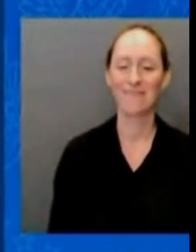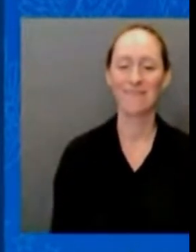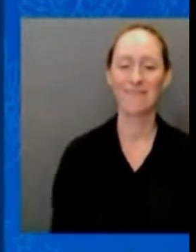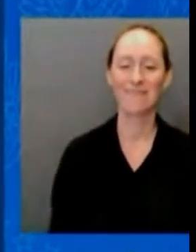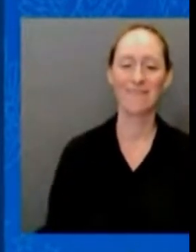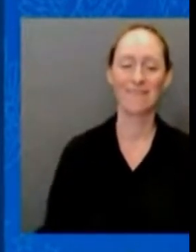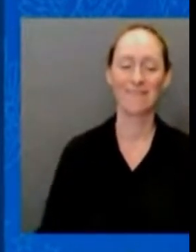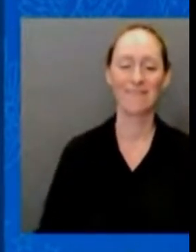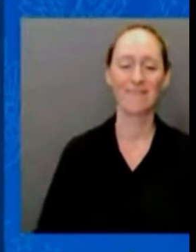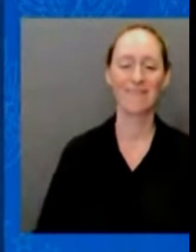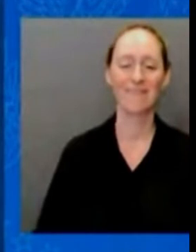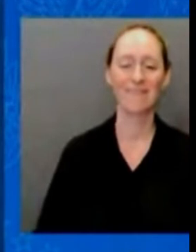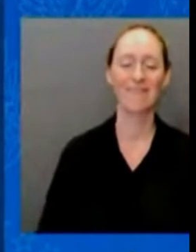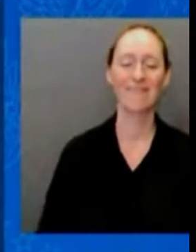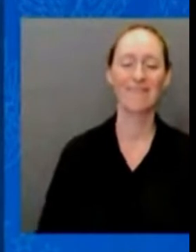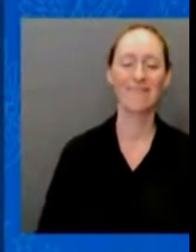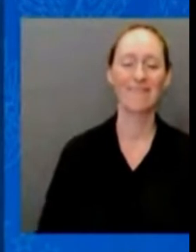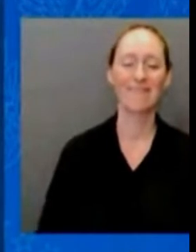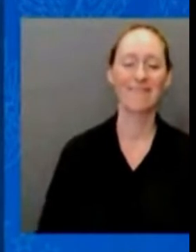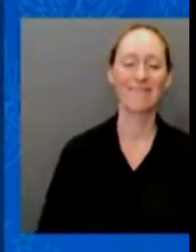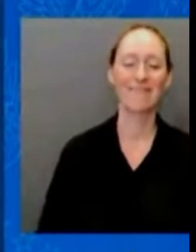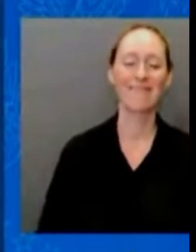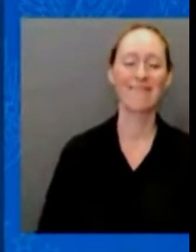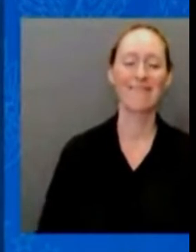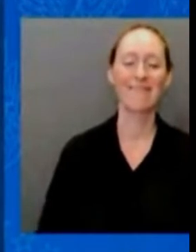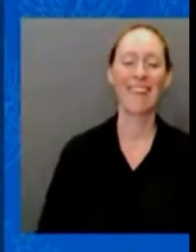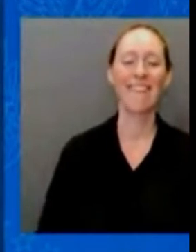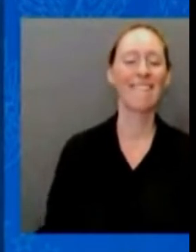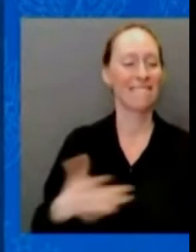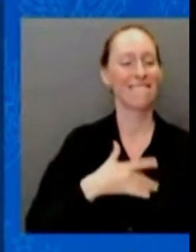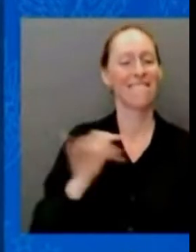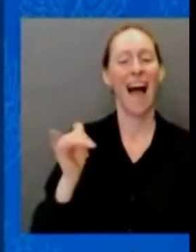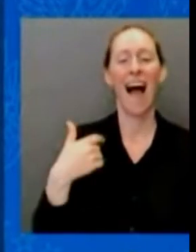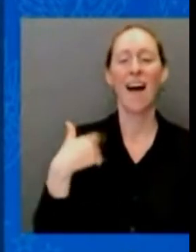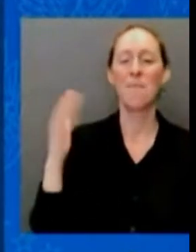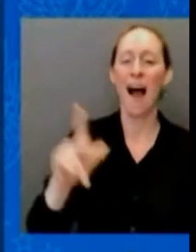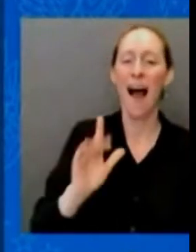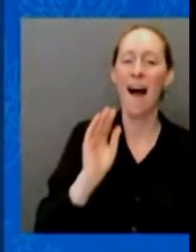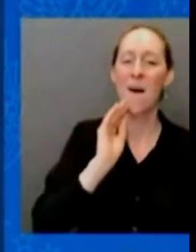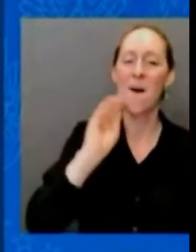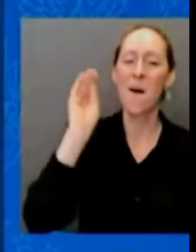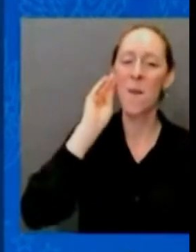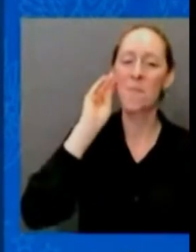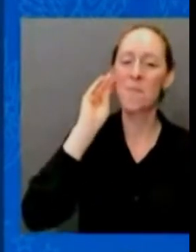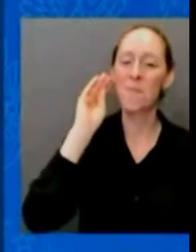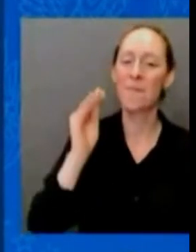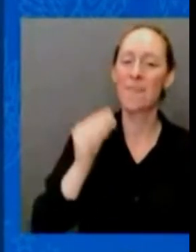home, man, coming home. Molly and her brother, Jimmy Cream.